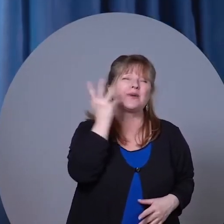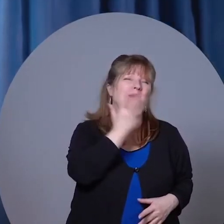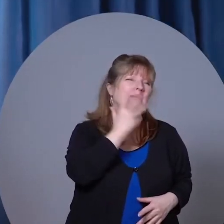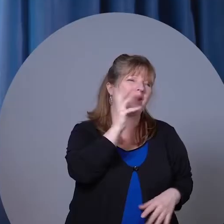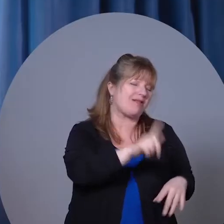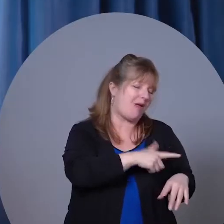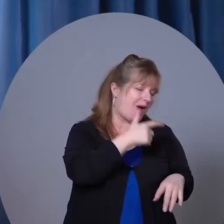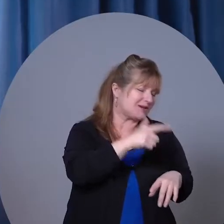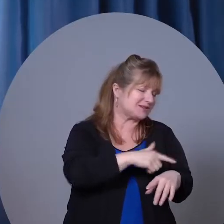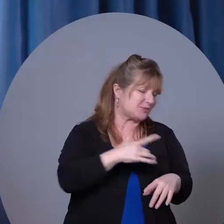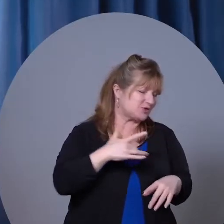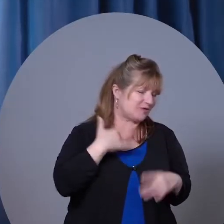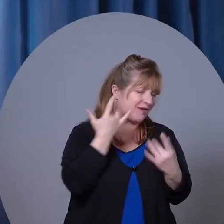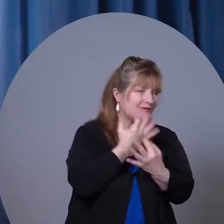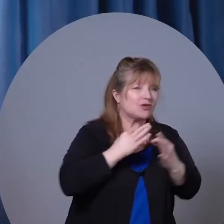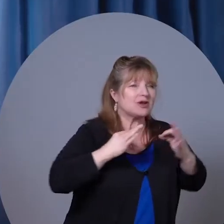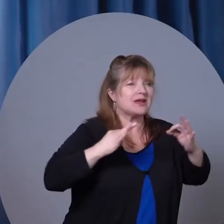felt free